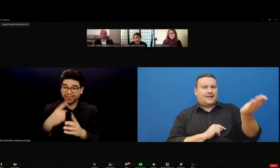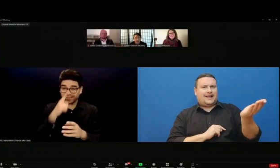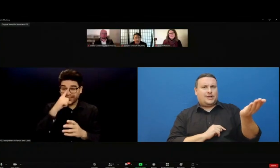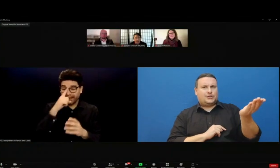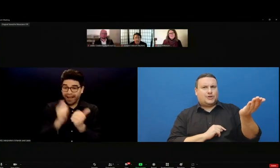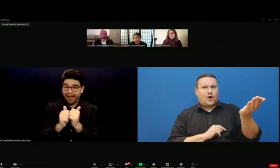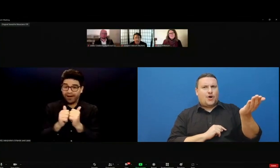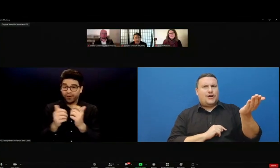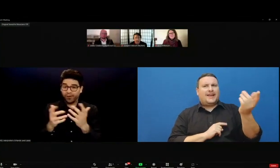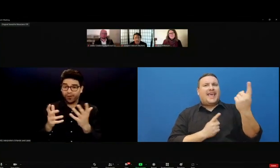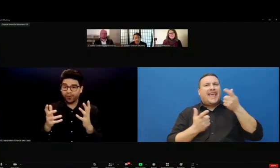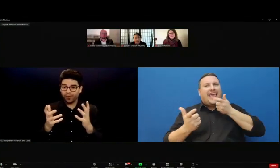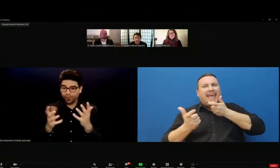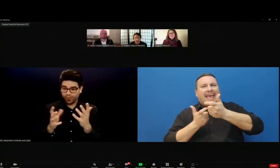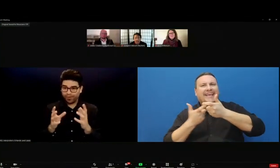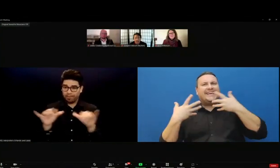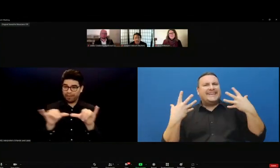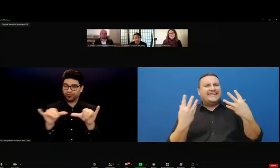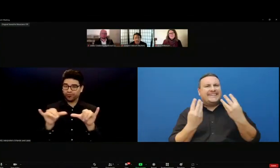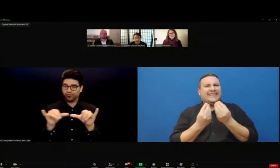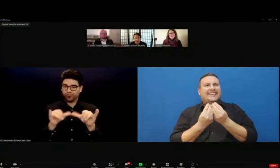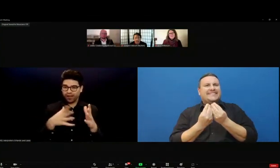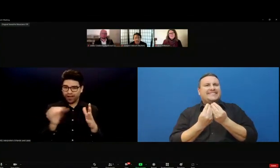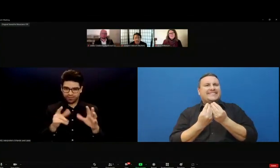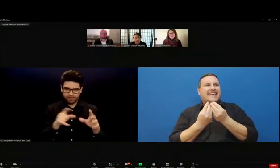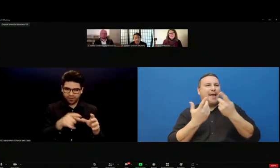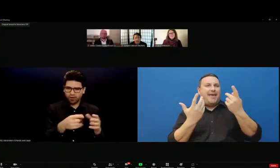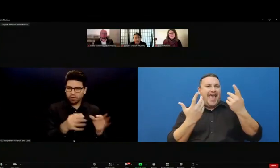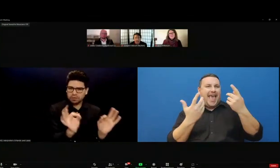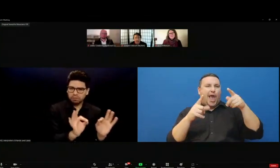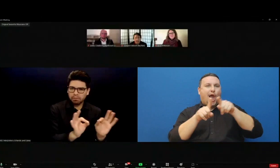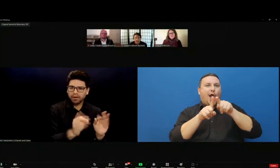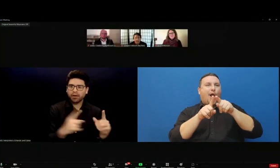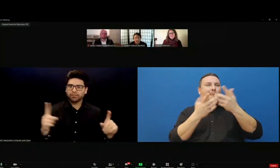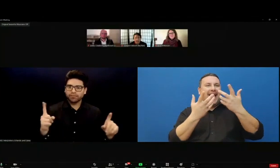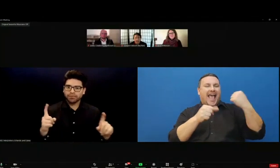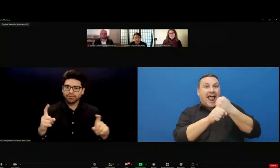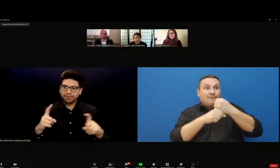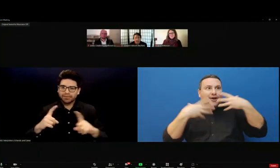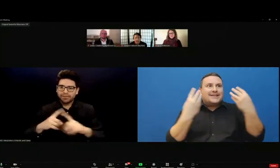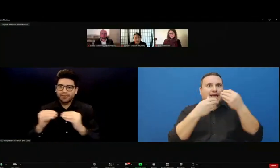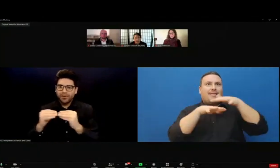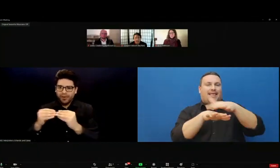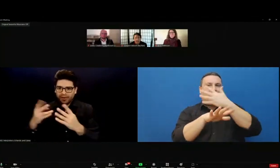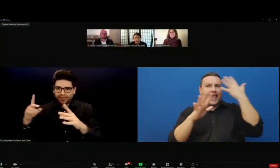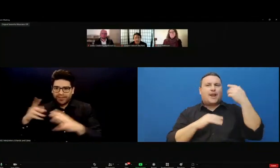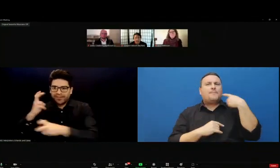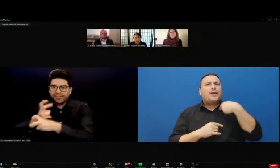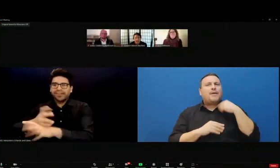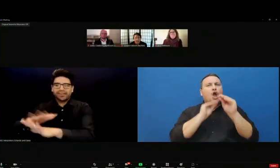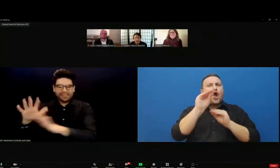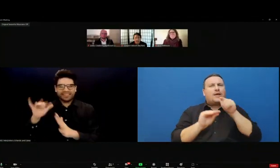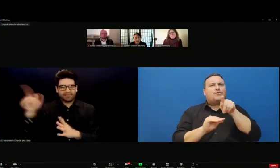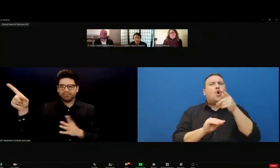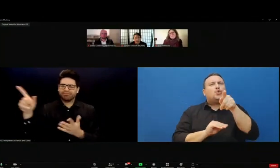with the load, with increasing of the load. My question is about variation. I would like to ask you if you have